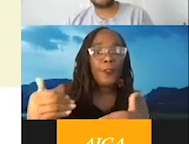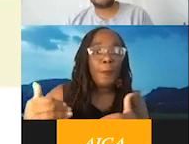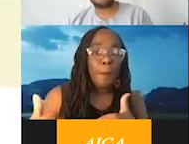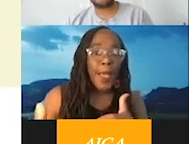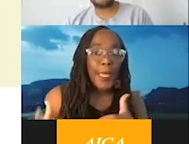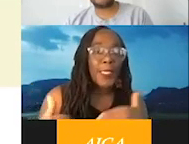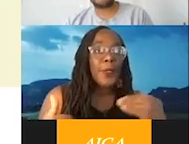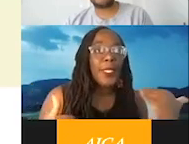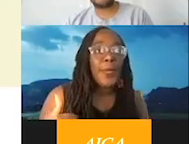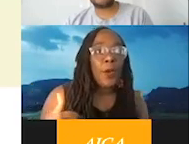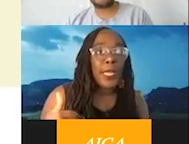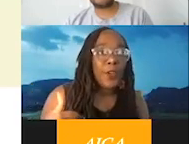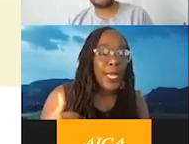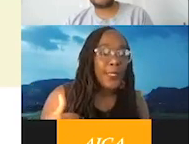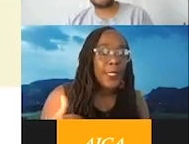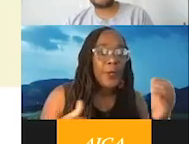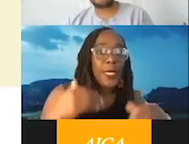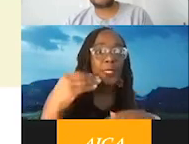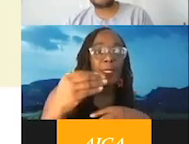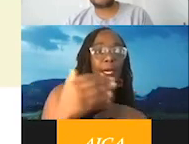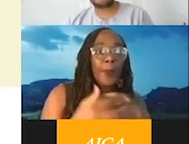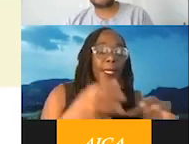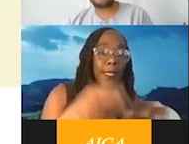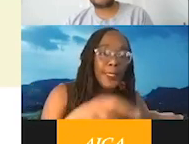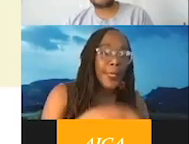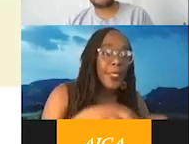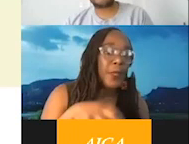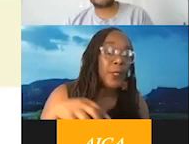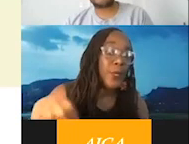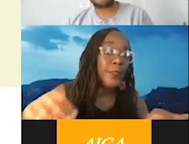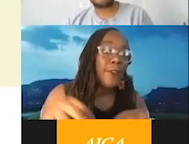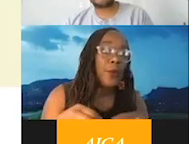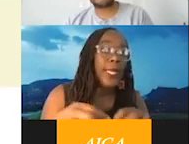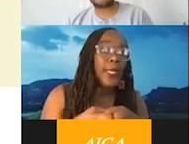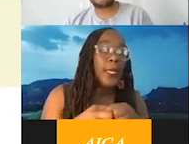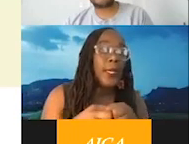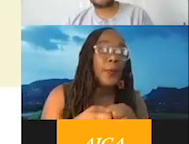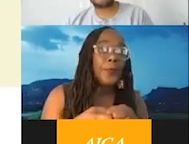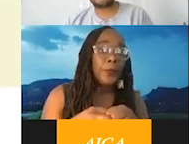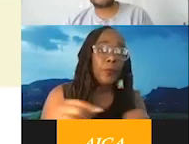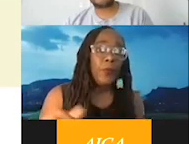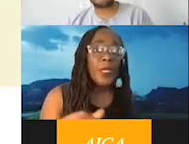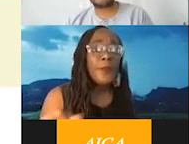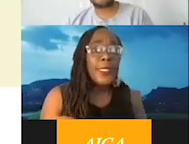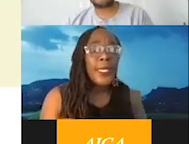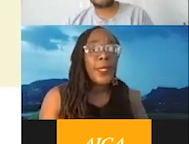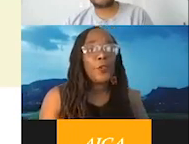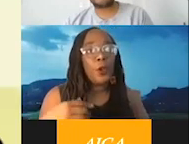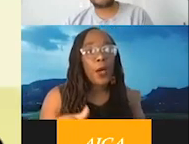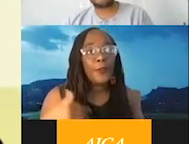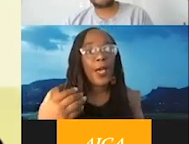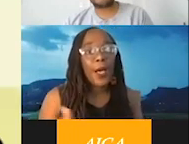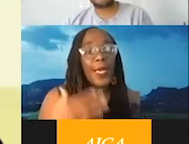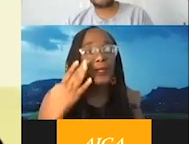of my experience, my colleague Renata's experience, and some other people who were in the founding committee. It